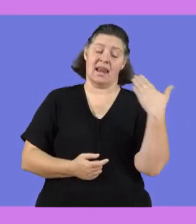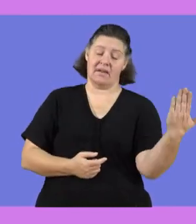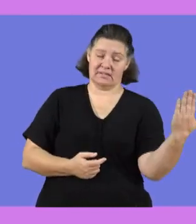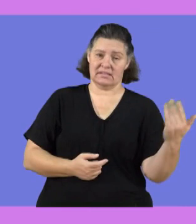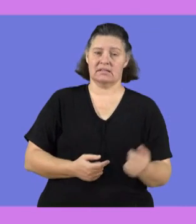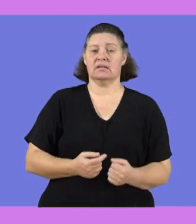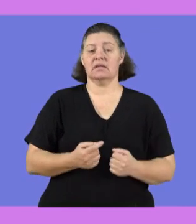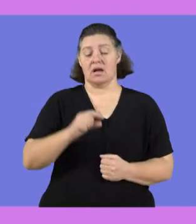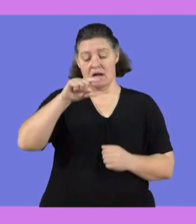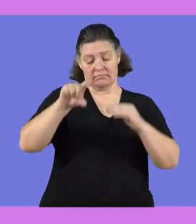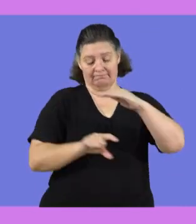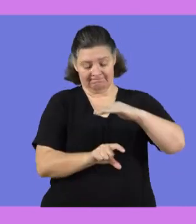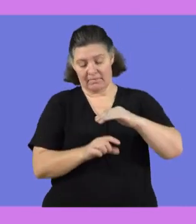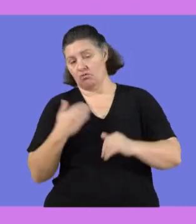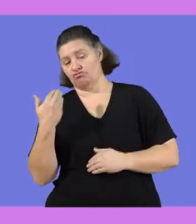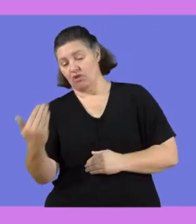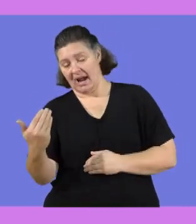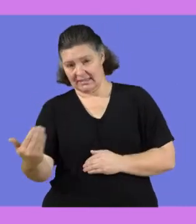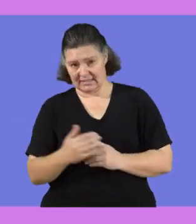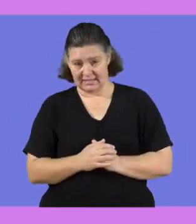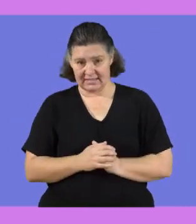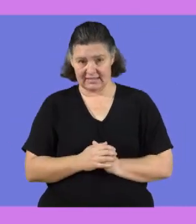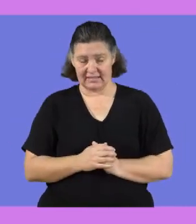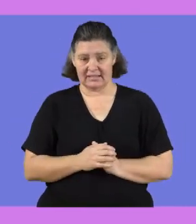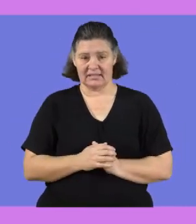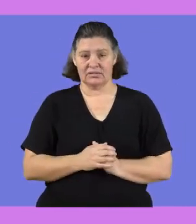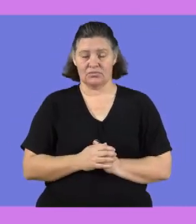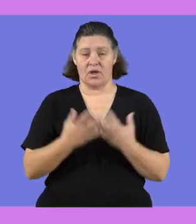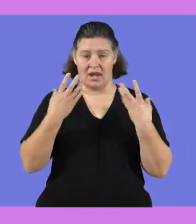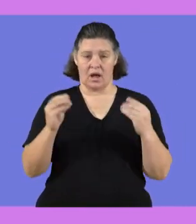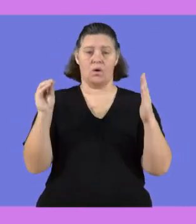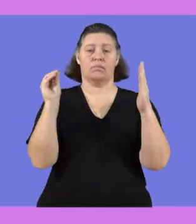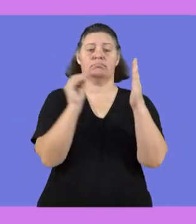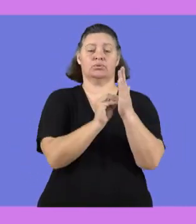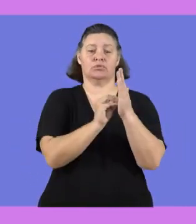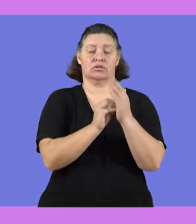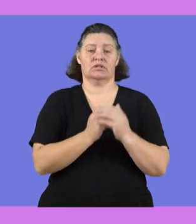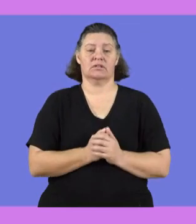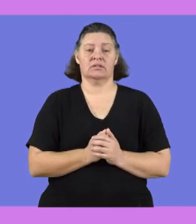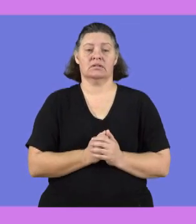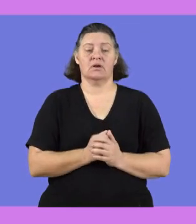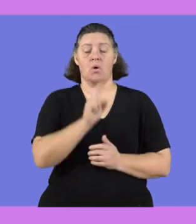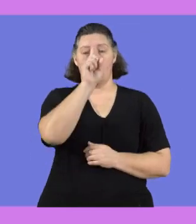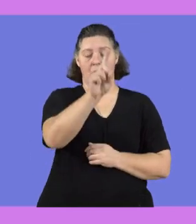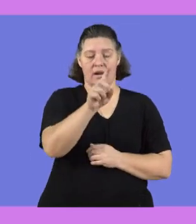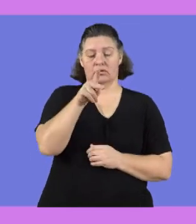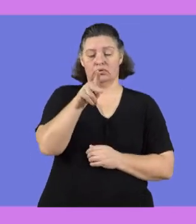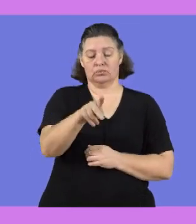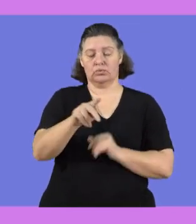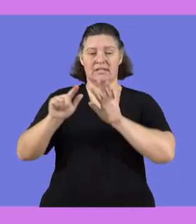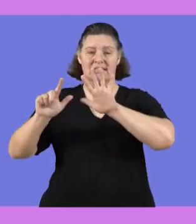it, we know this one will be on the left-hand side and the denominator will be on the right-hand side.